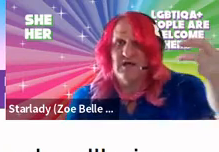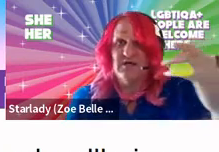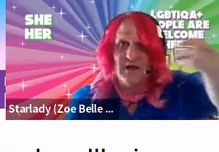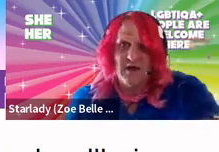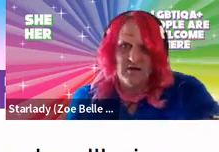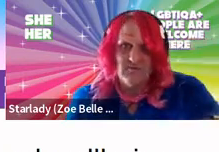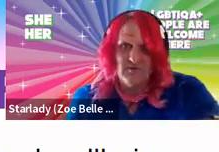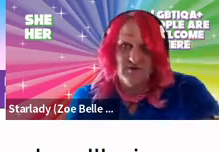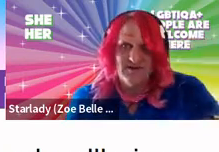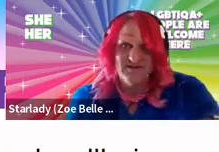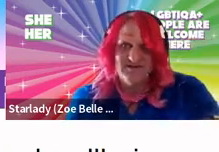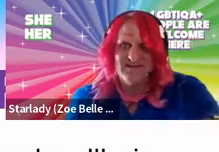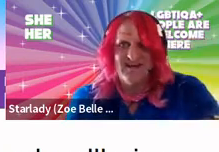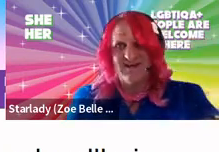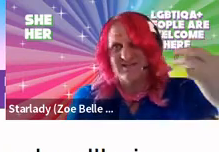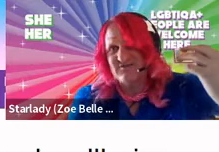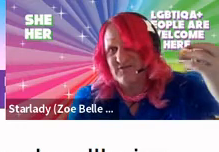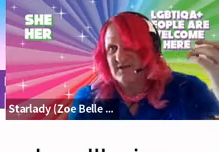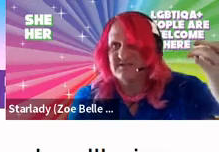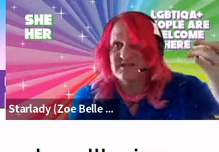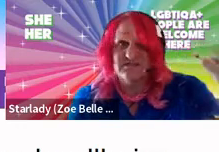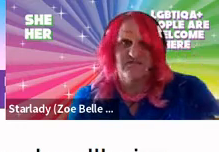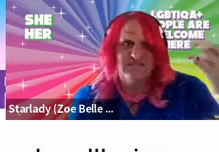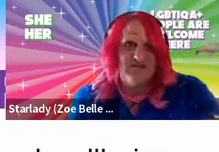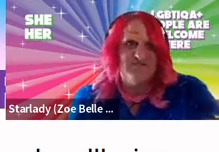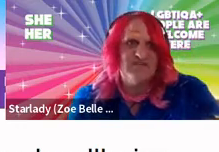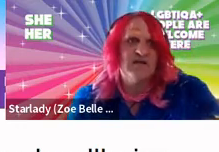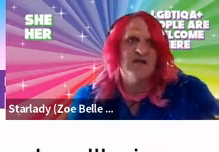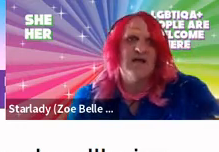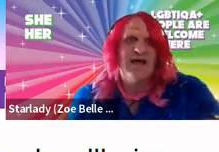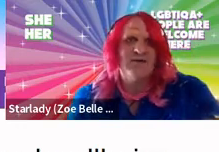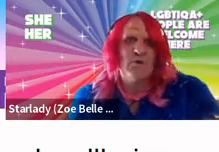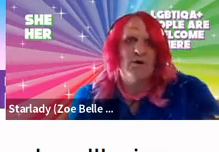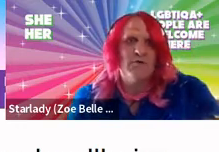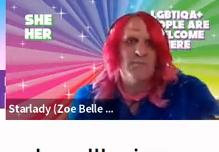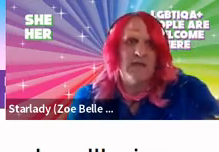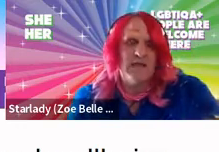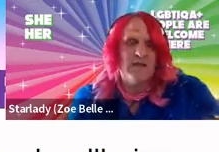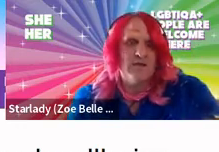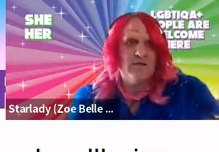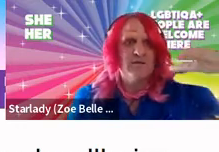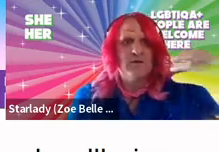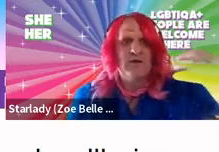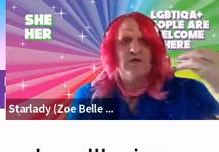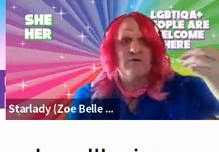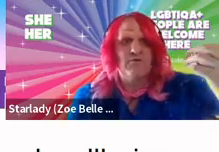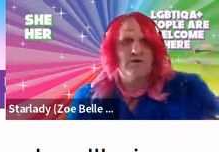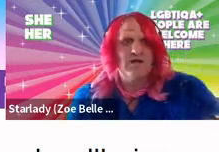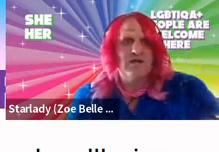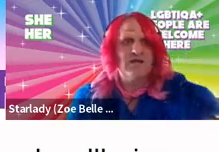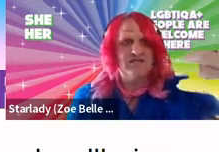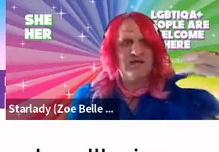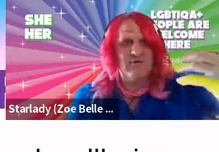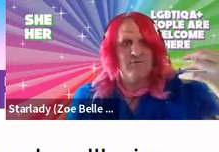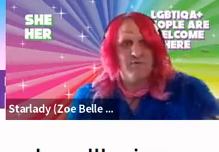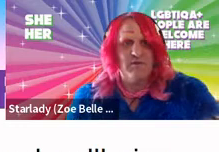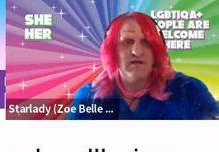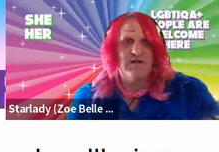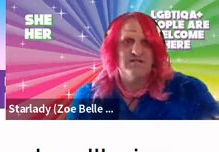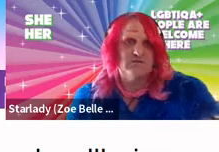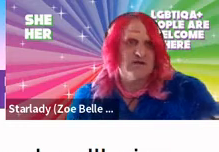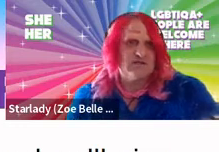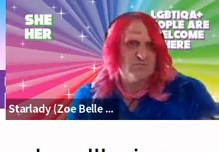impact, our community's, I guess, feeling sense of safety and well-being, including, I guess,